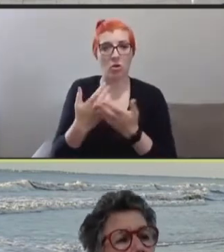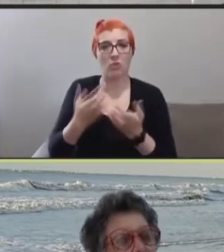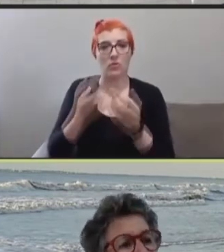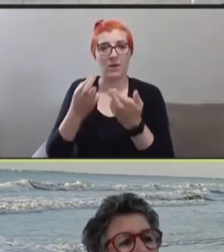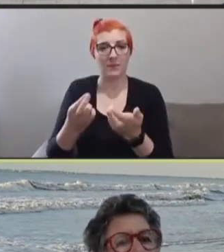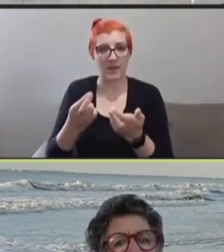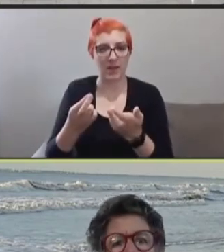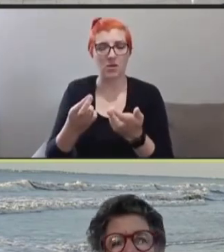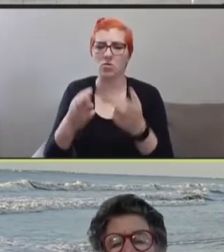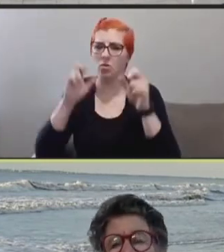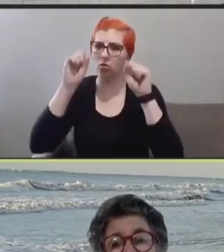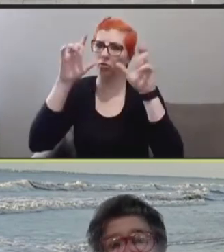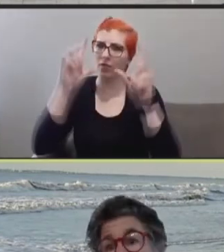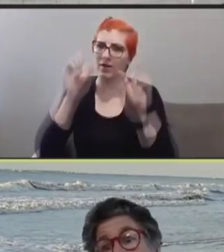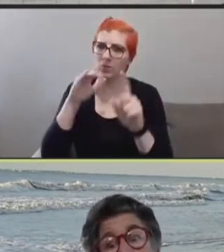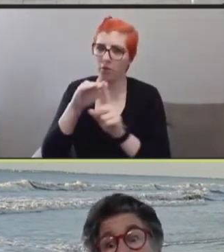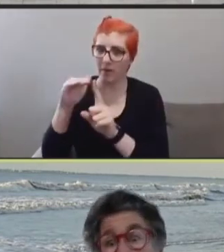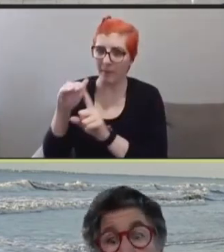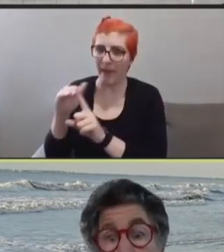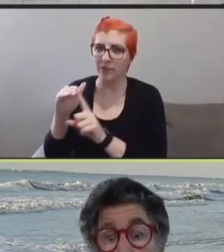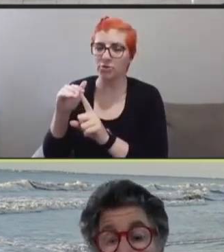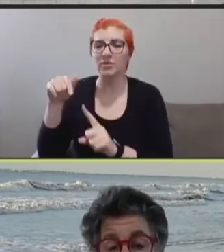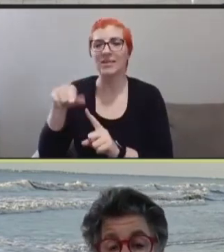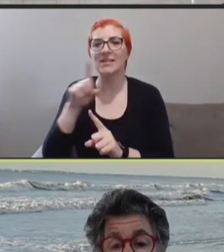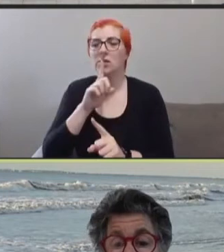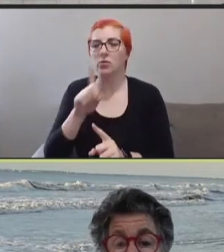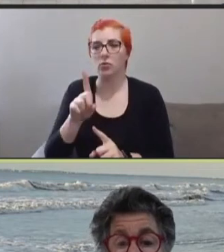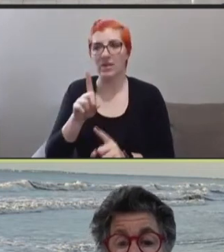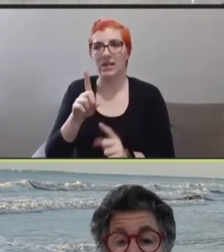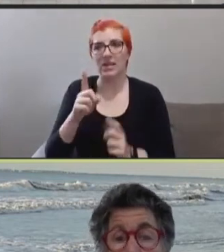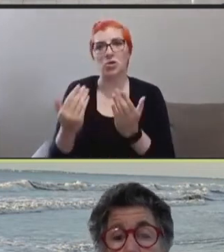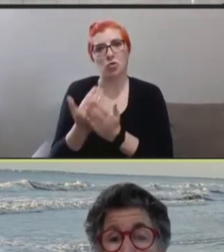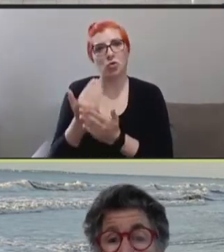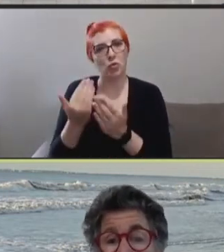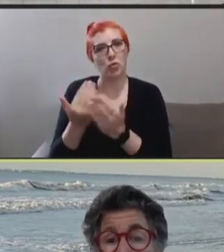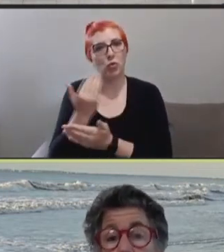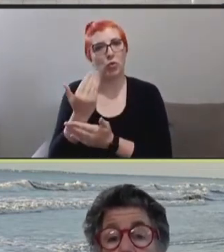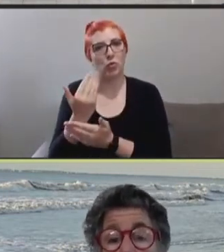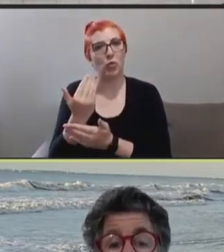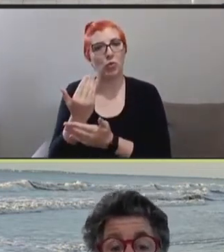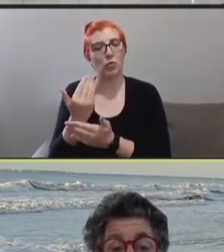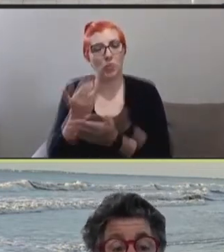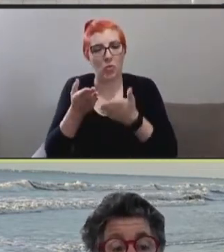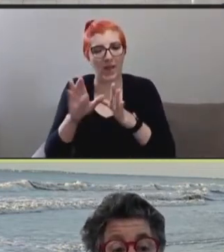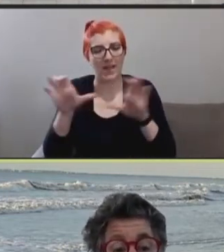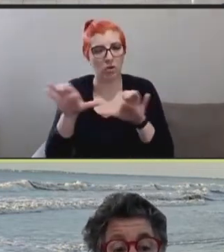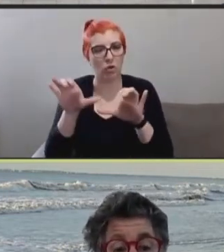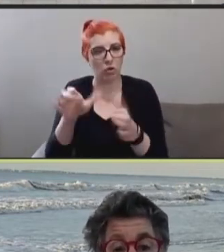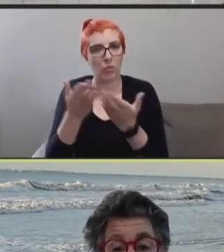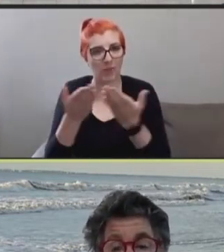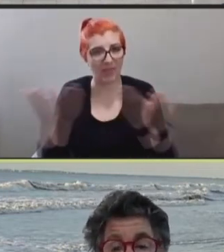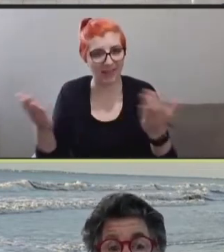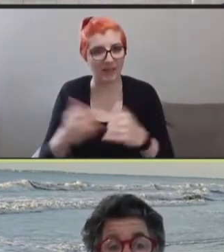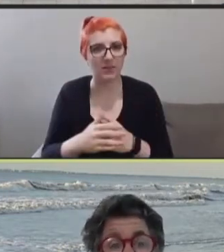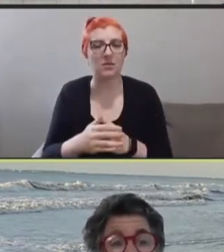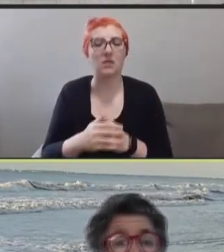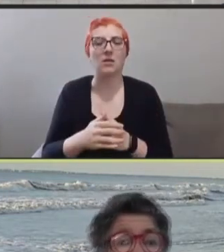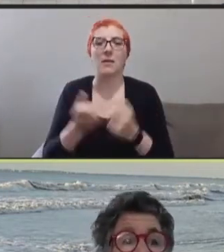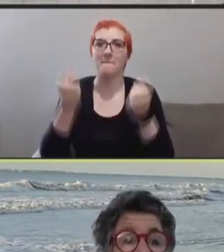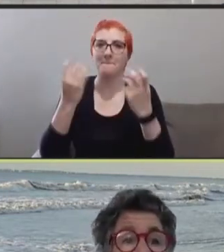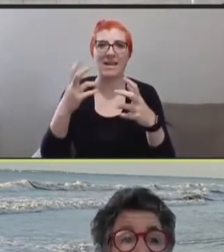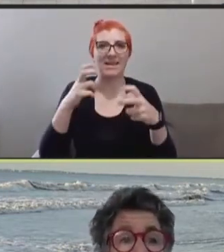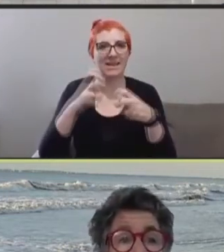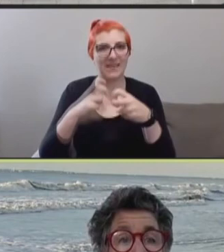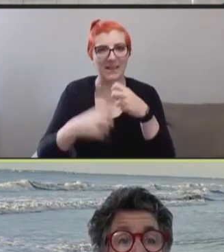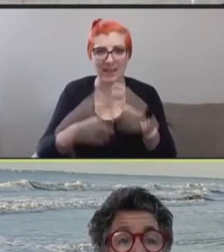is an incredible reminder that this is like a really new, fast way of doing things, fraught with all kinds of issues that